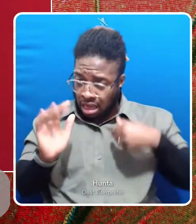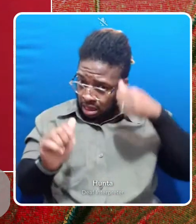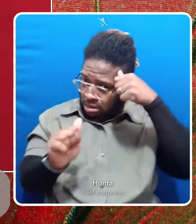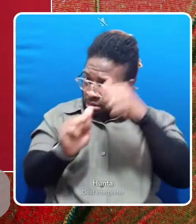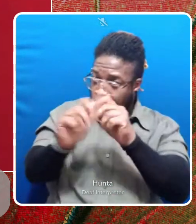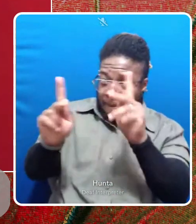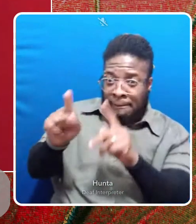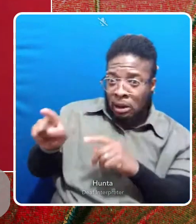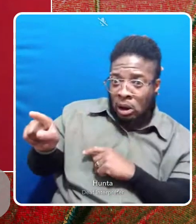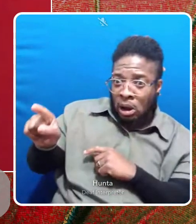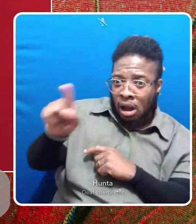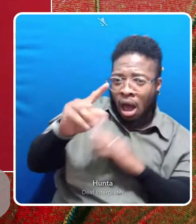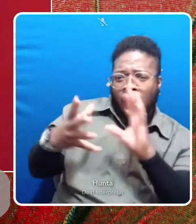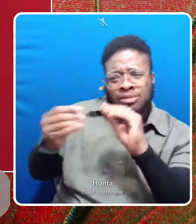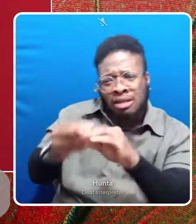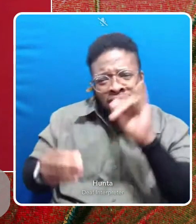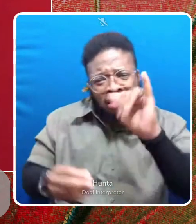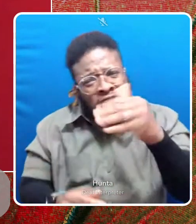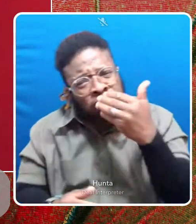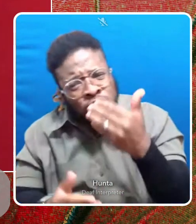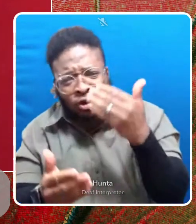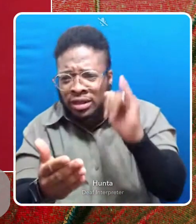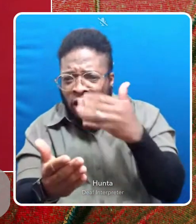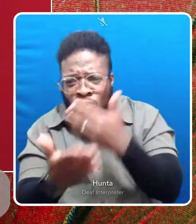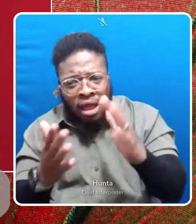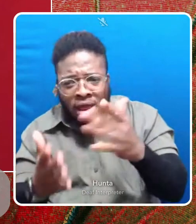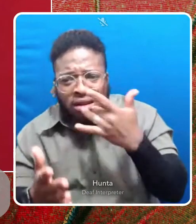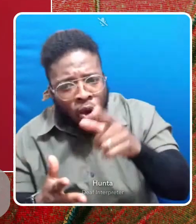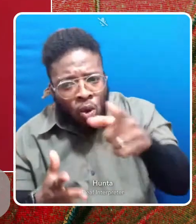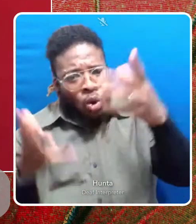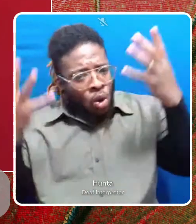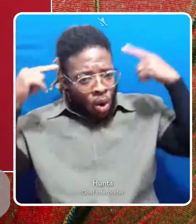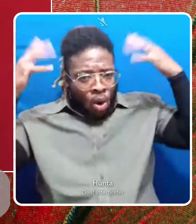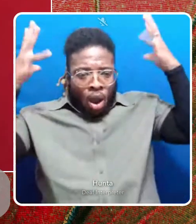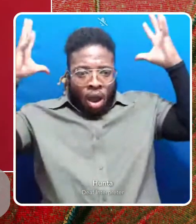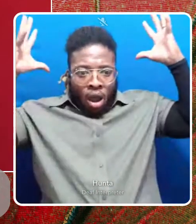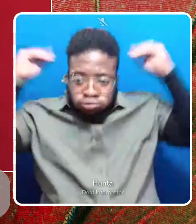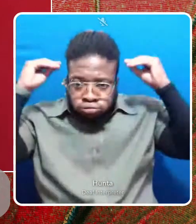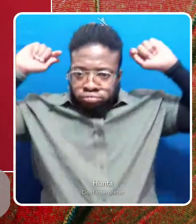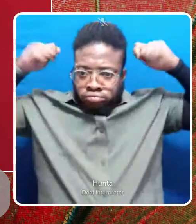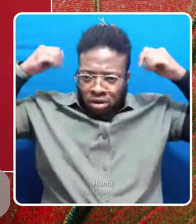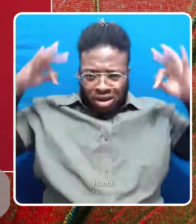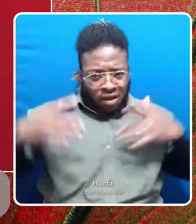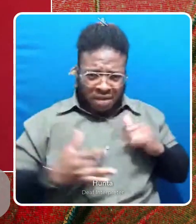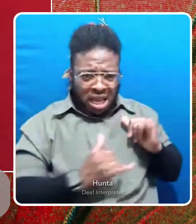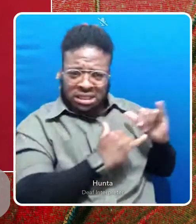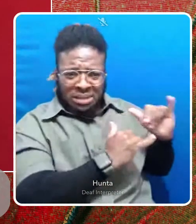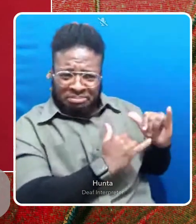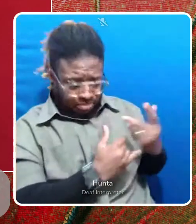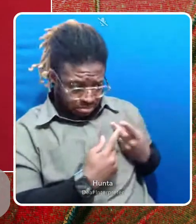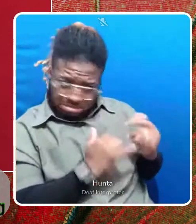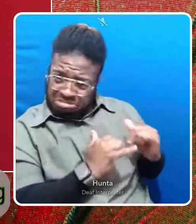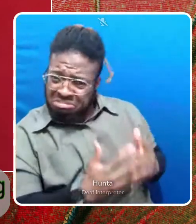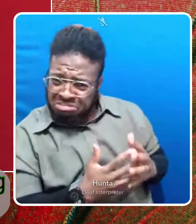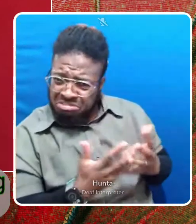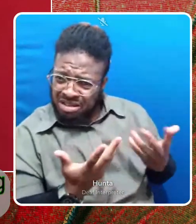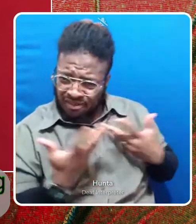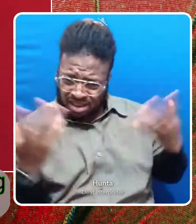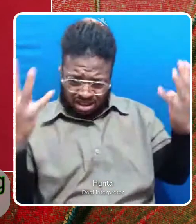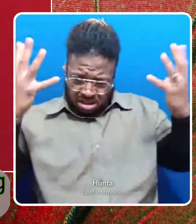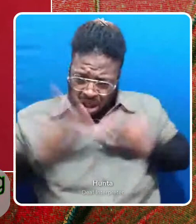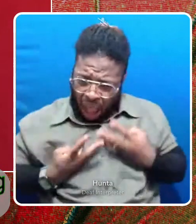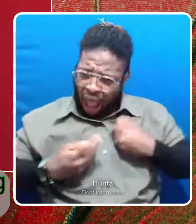not believing them. I remember feeling abandoned. I remember remembering my other suicide attempts, trying to figure out what went wrong